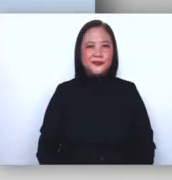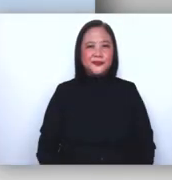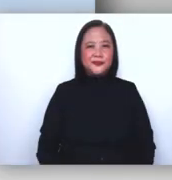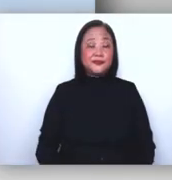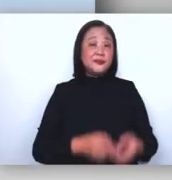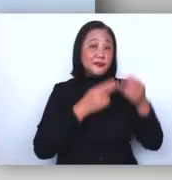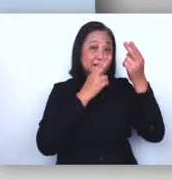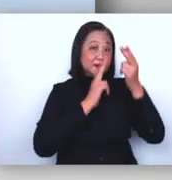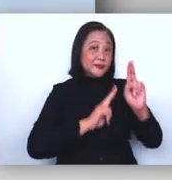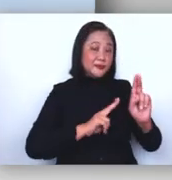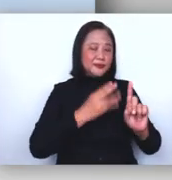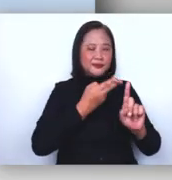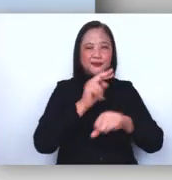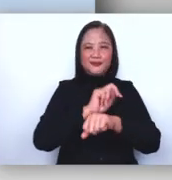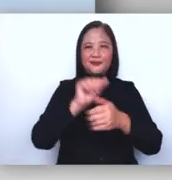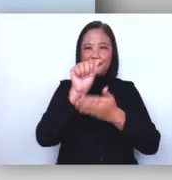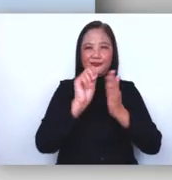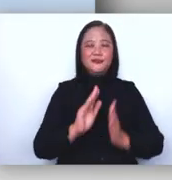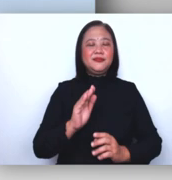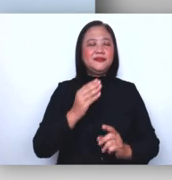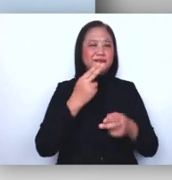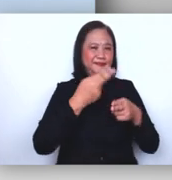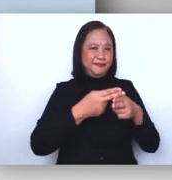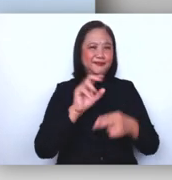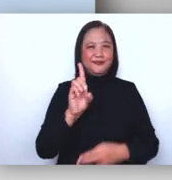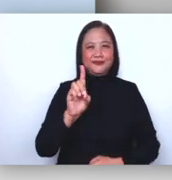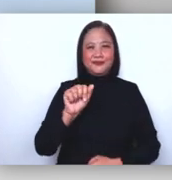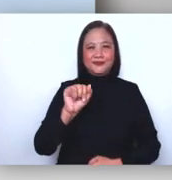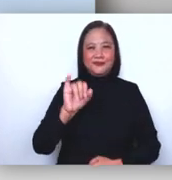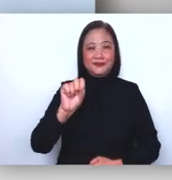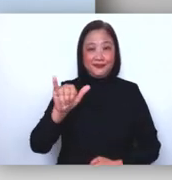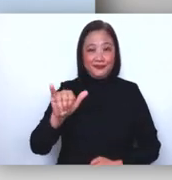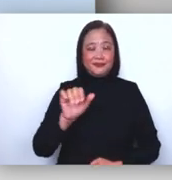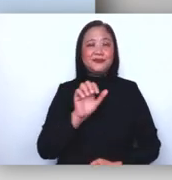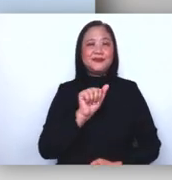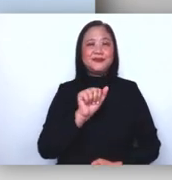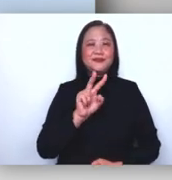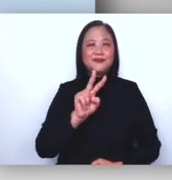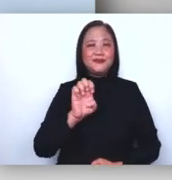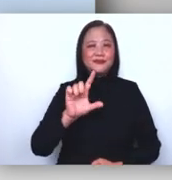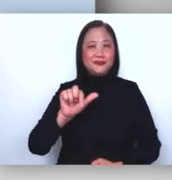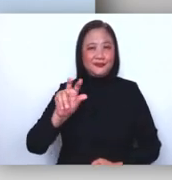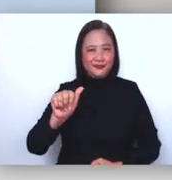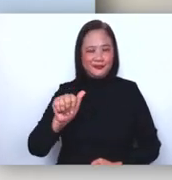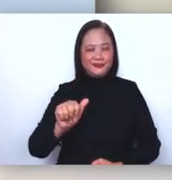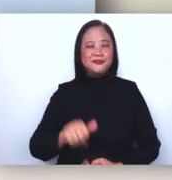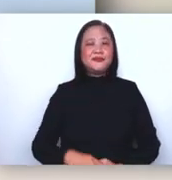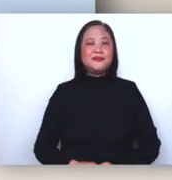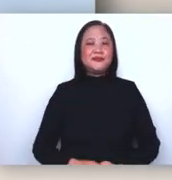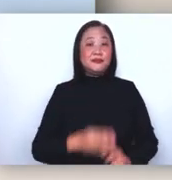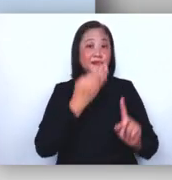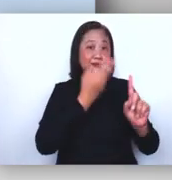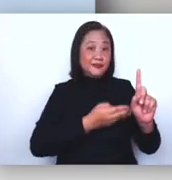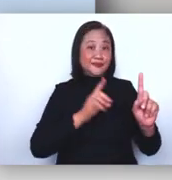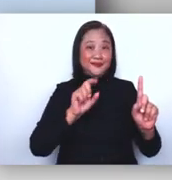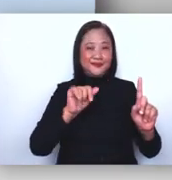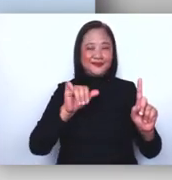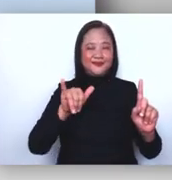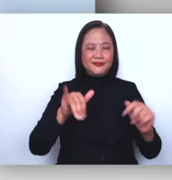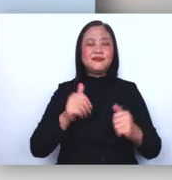A tribute to national artist Daisy Avellana. Daisy H. Avellana,